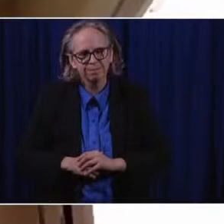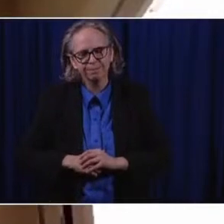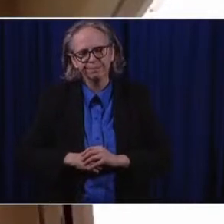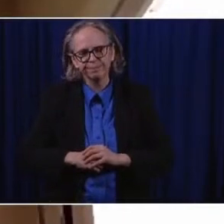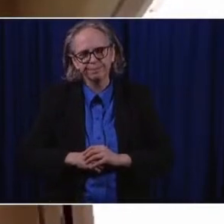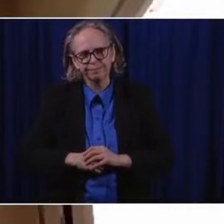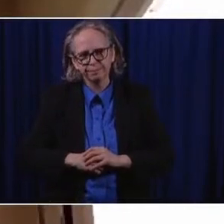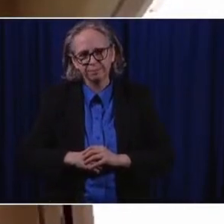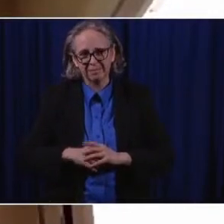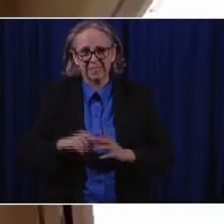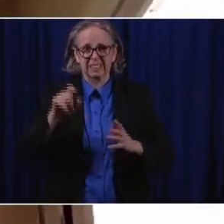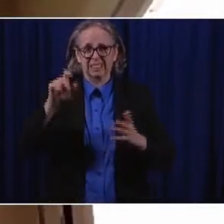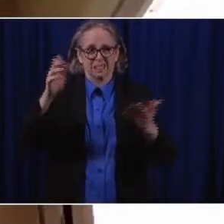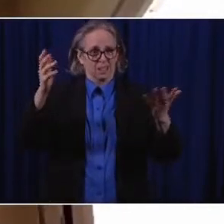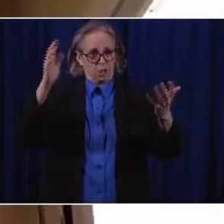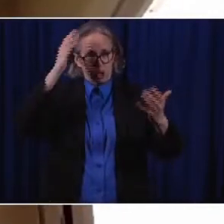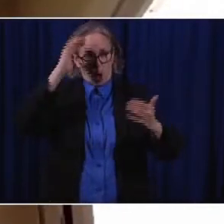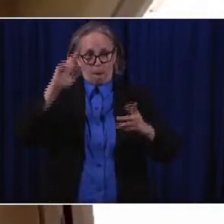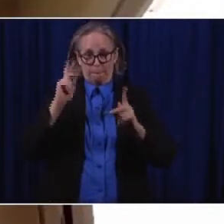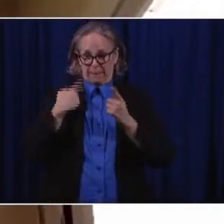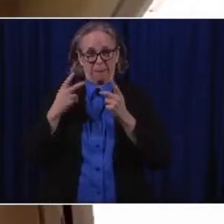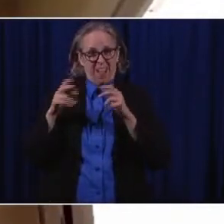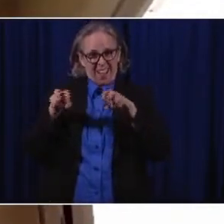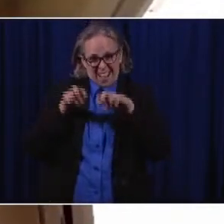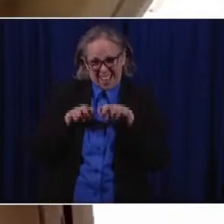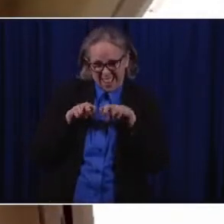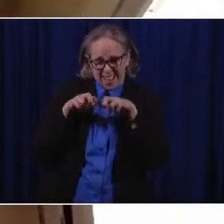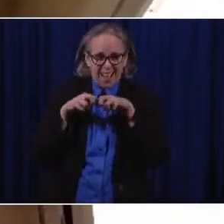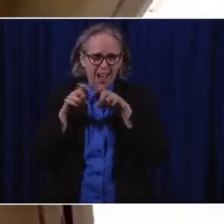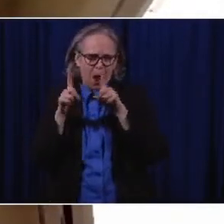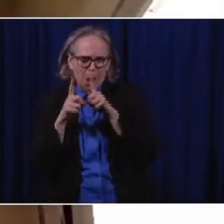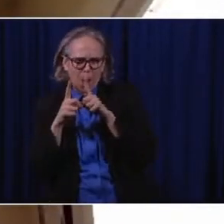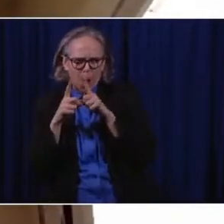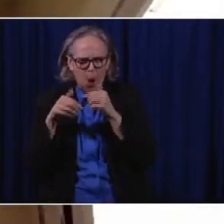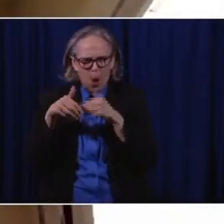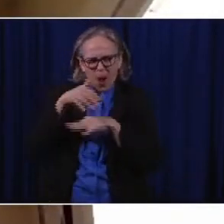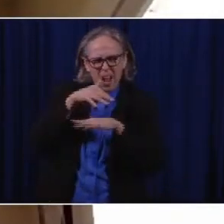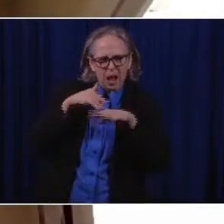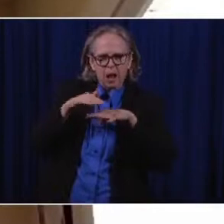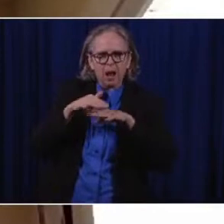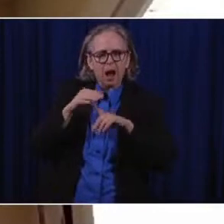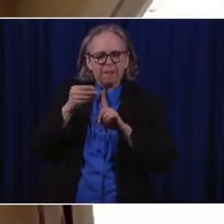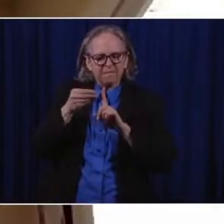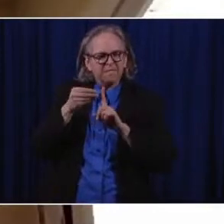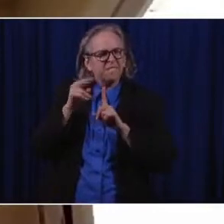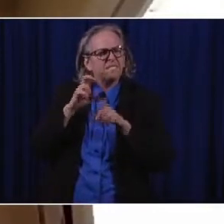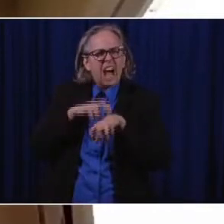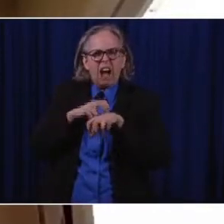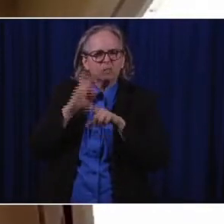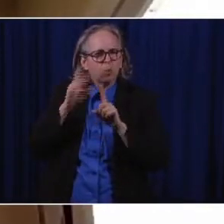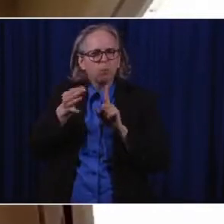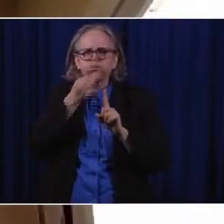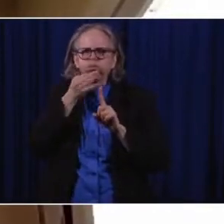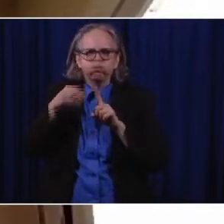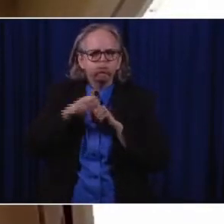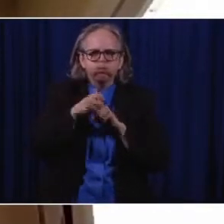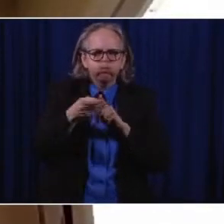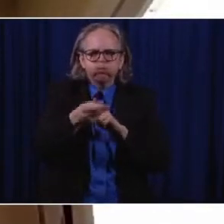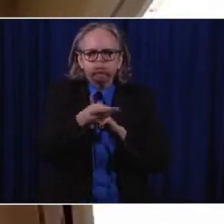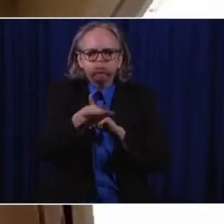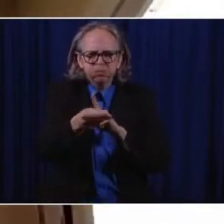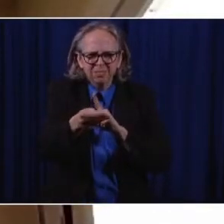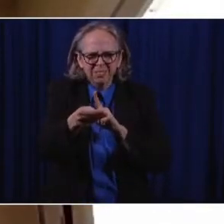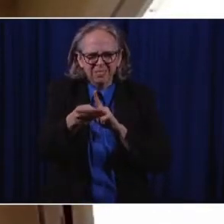especially in groups, we spread this virus. And I think one of our guests here today said it very well. Very often, the person